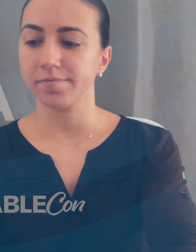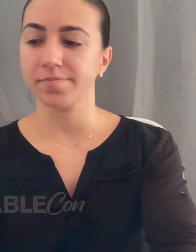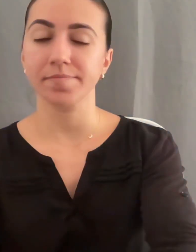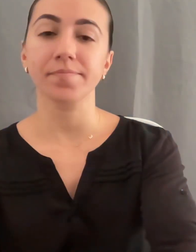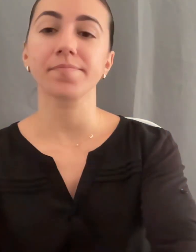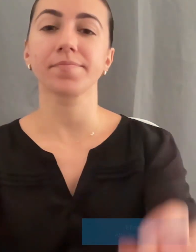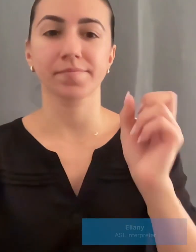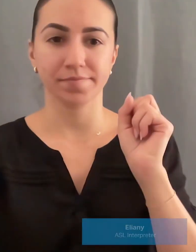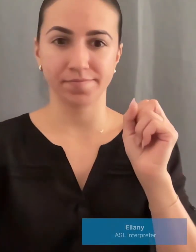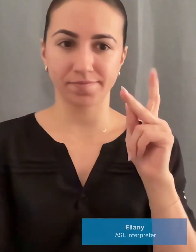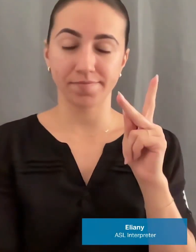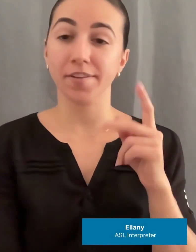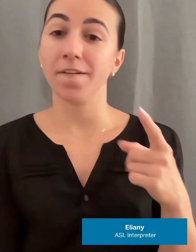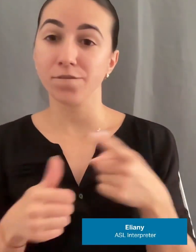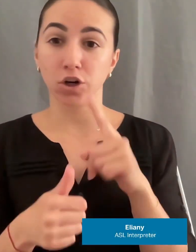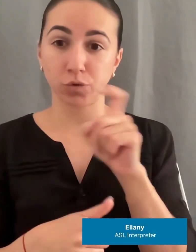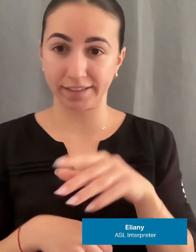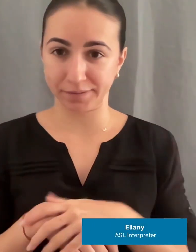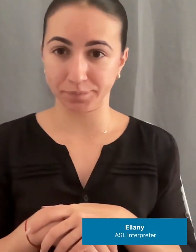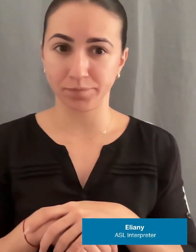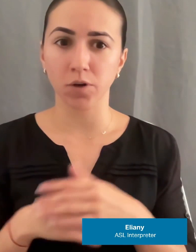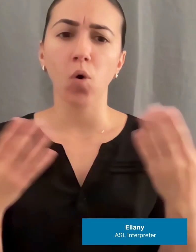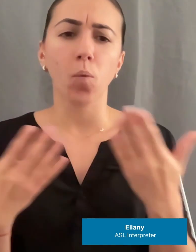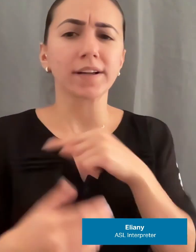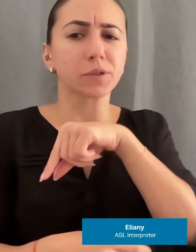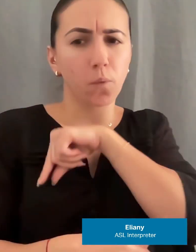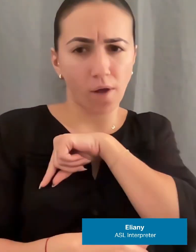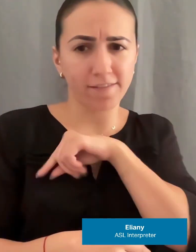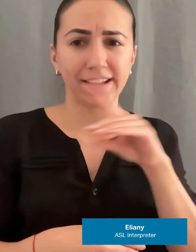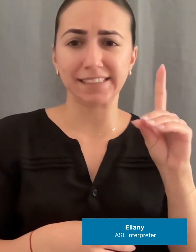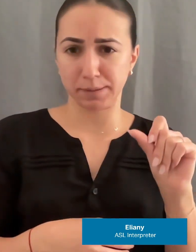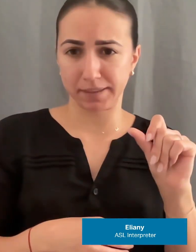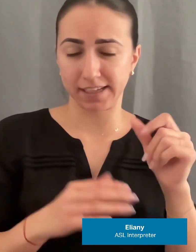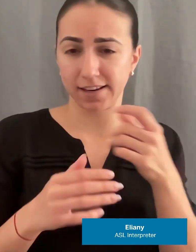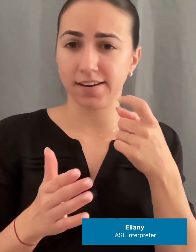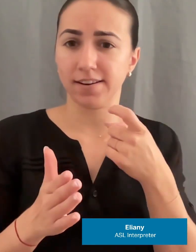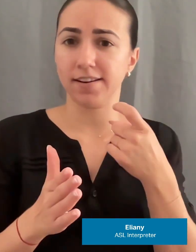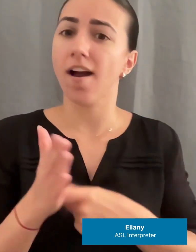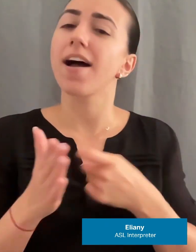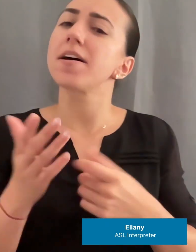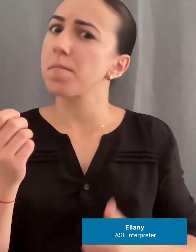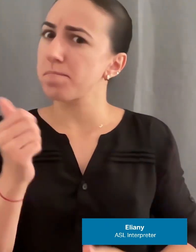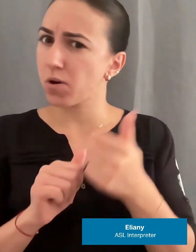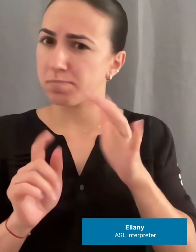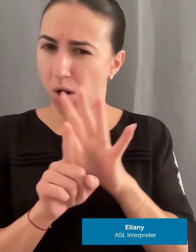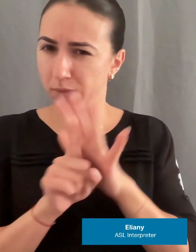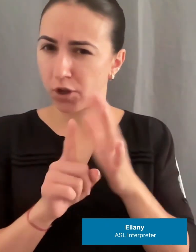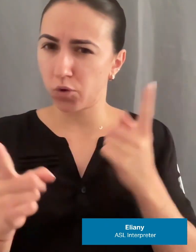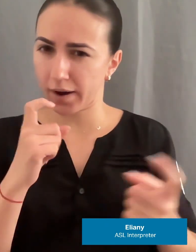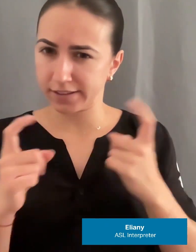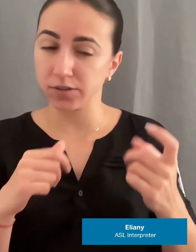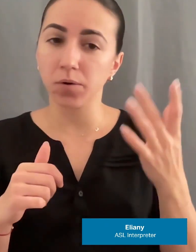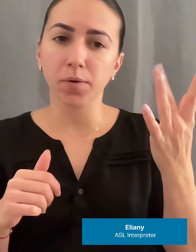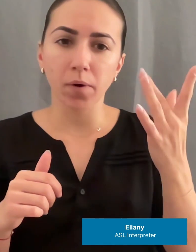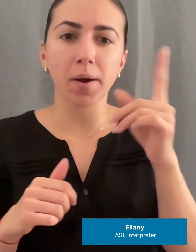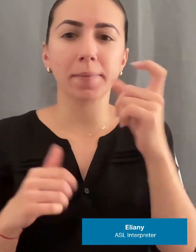All right, let's look at some of these questions. First question is, what is a qualified disability expense? This is probably one of our top questions because usually with either